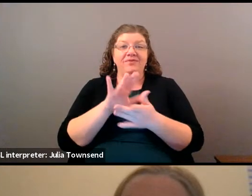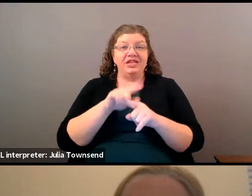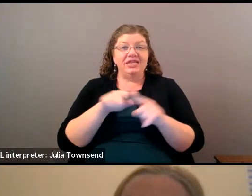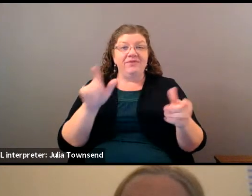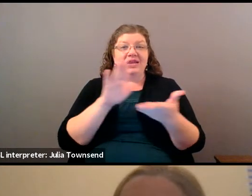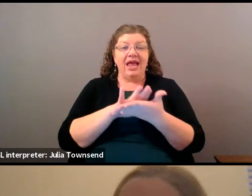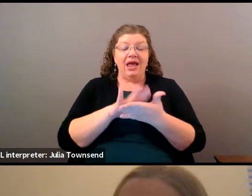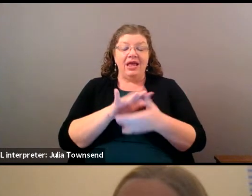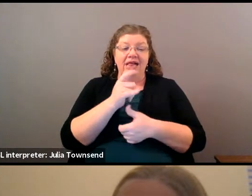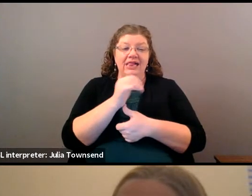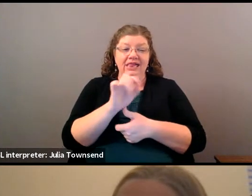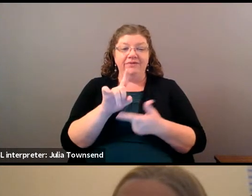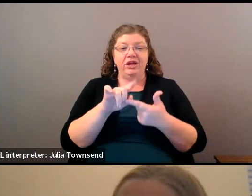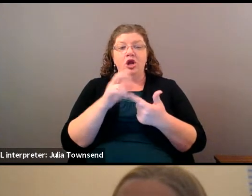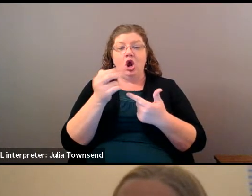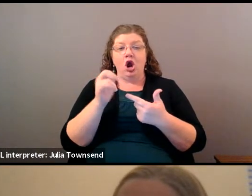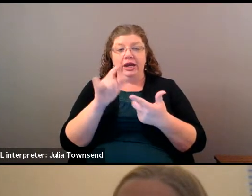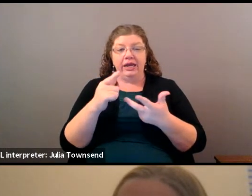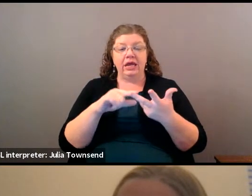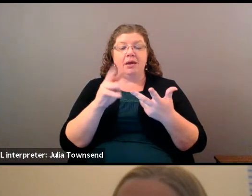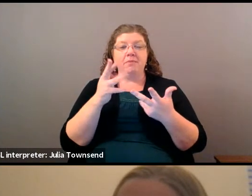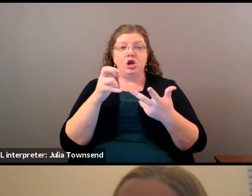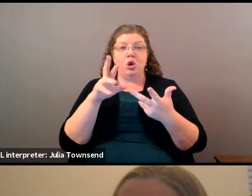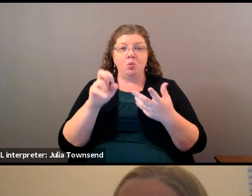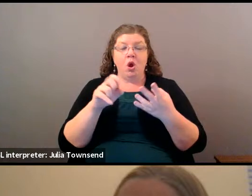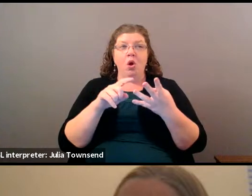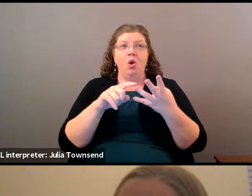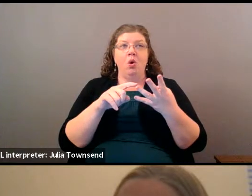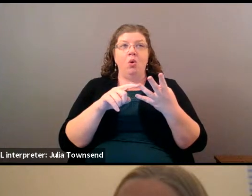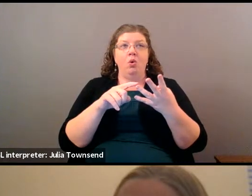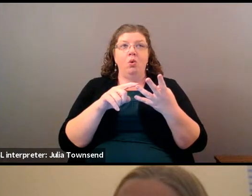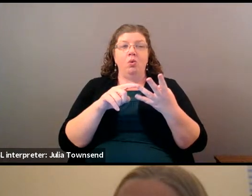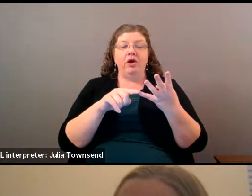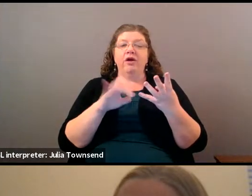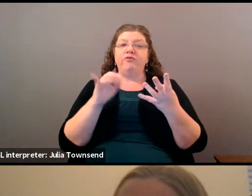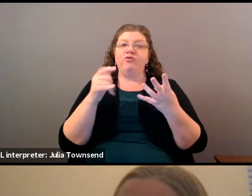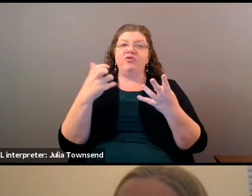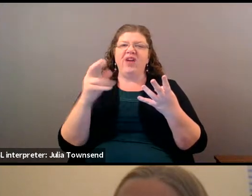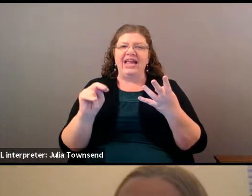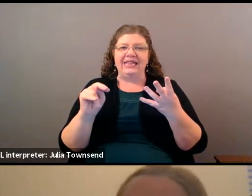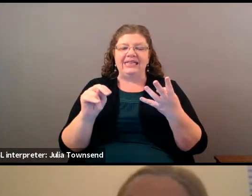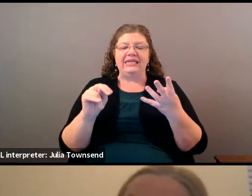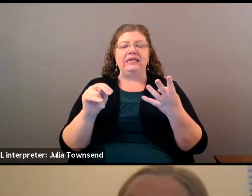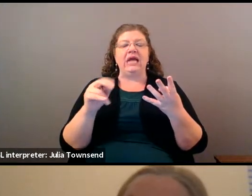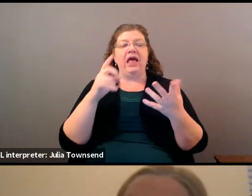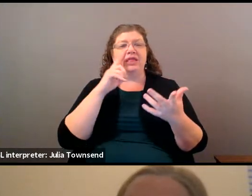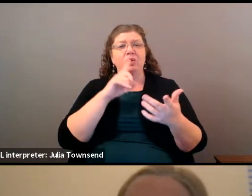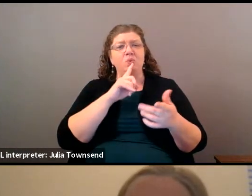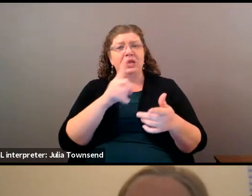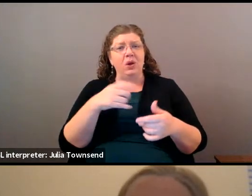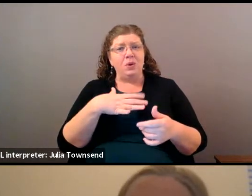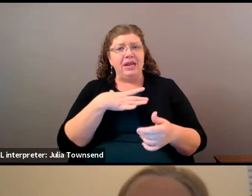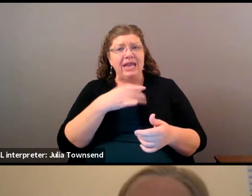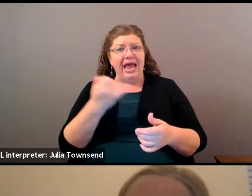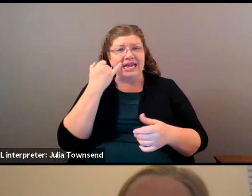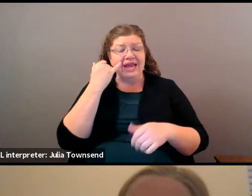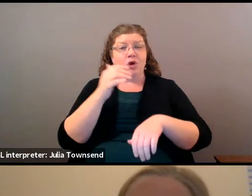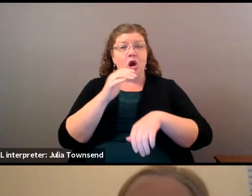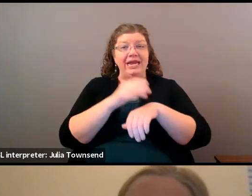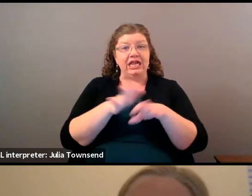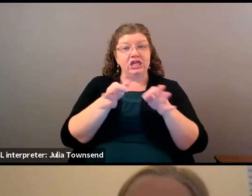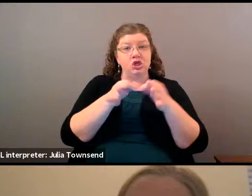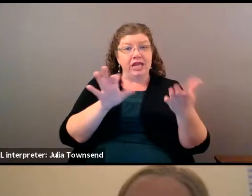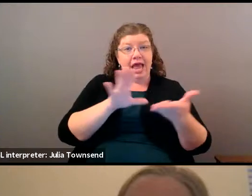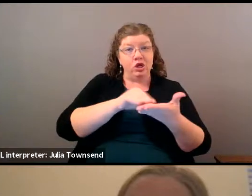Cleveland, Harding, Monroe, and Franklin, I guess what would really like is if our English language learners